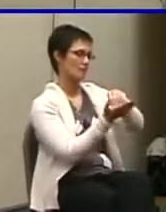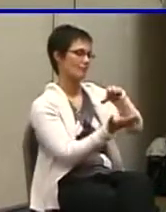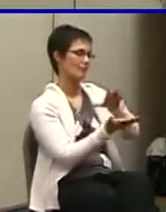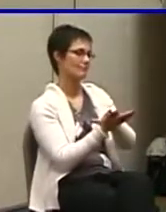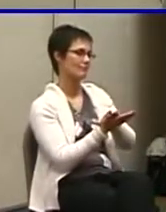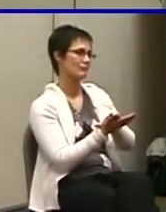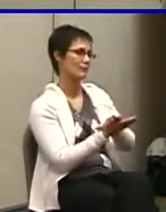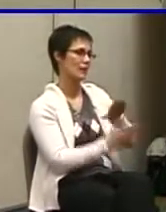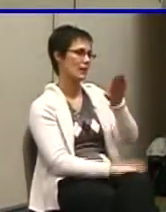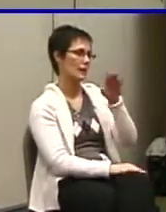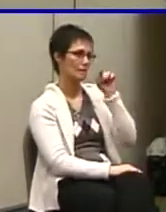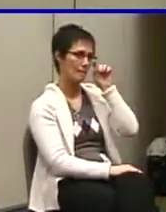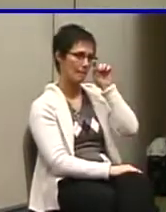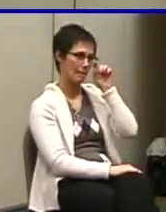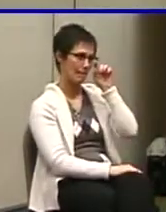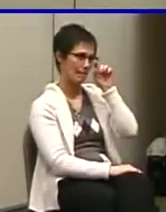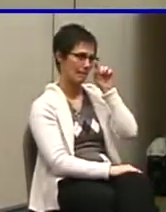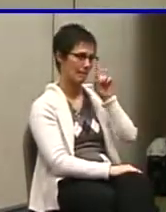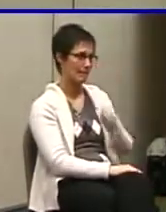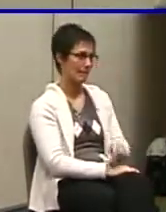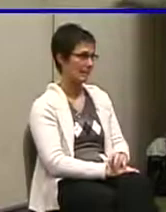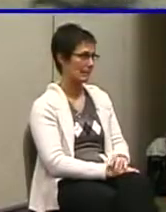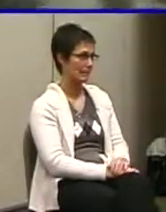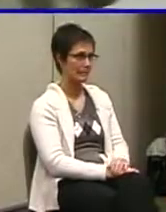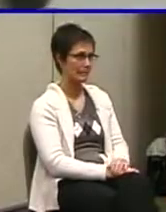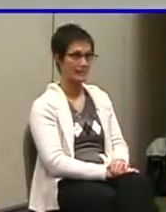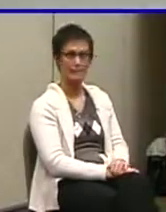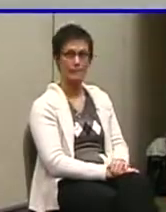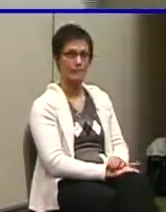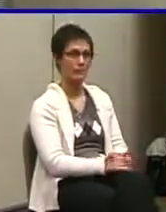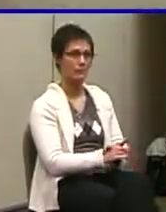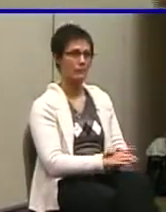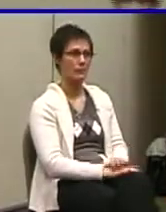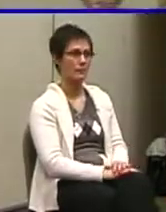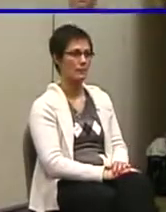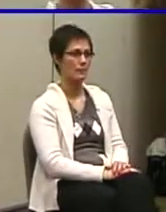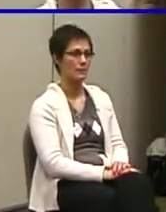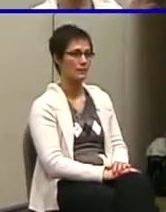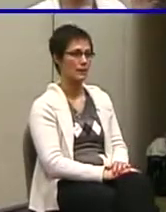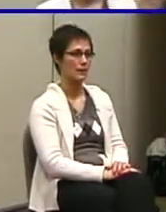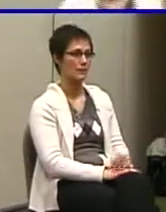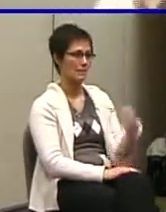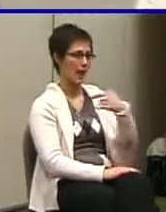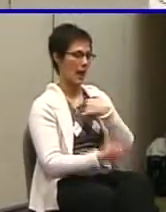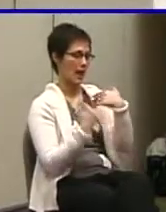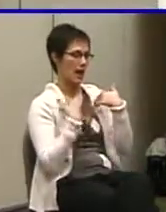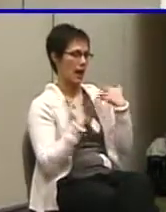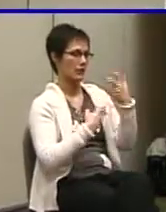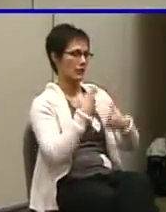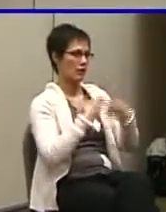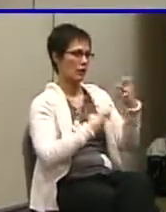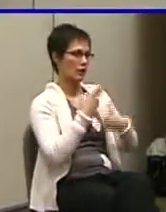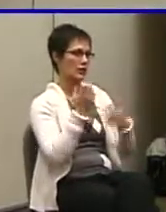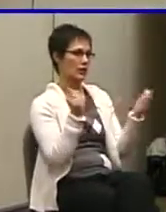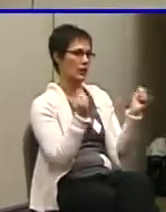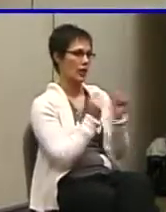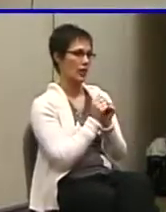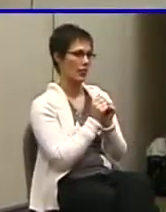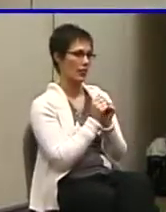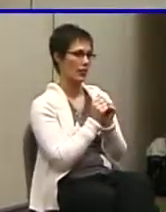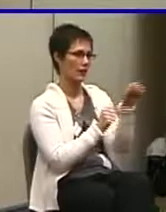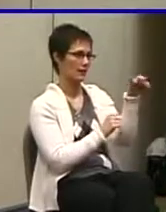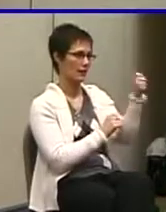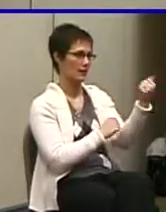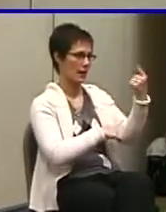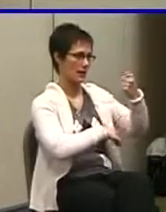Okay? Yes? I have difficulty with the